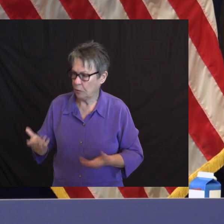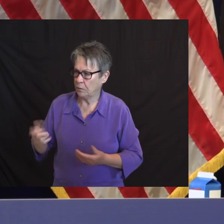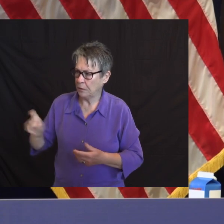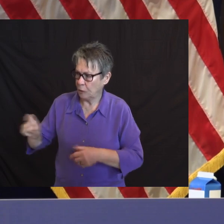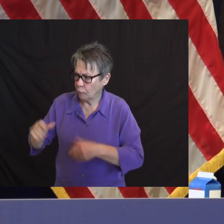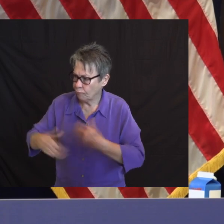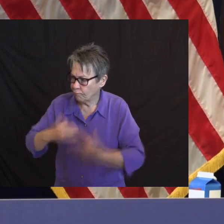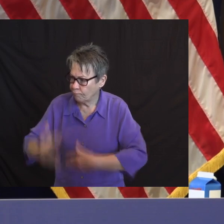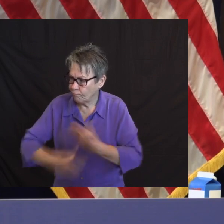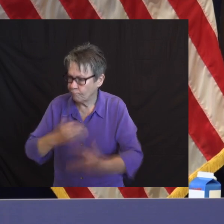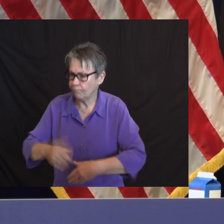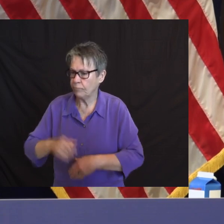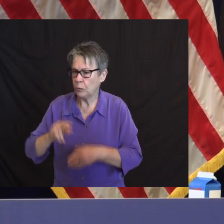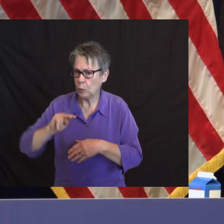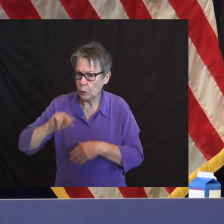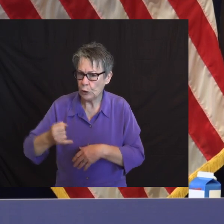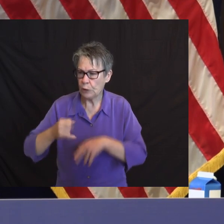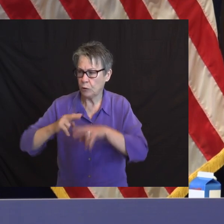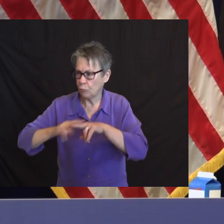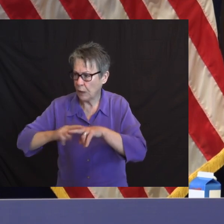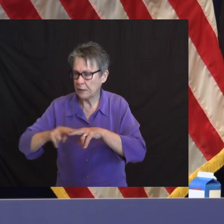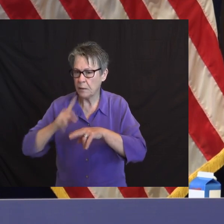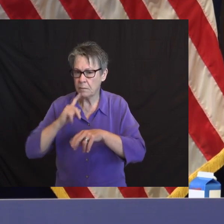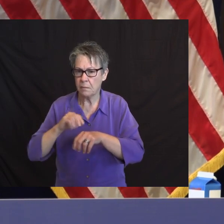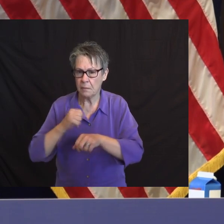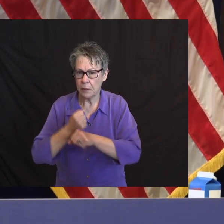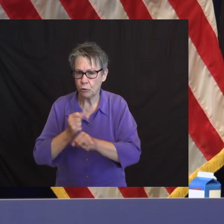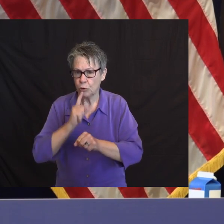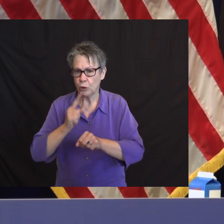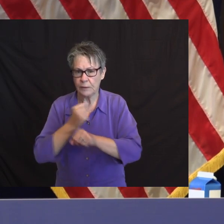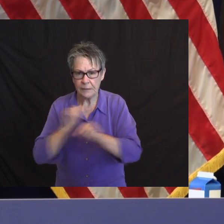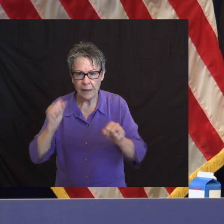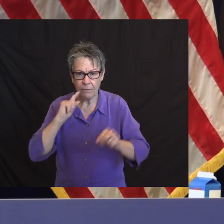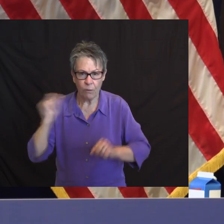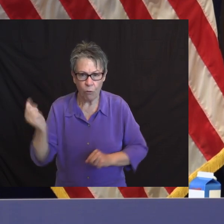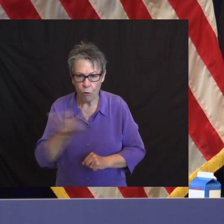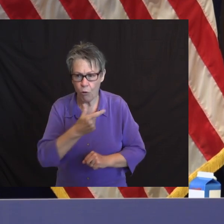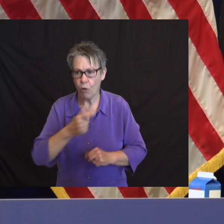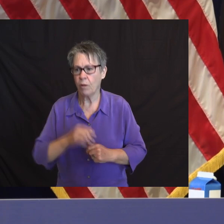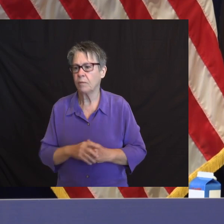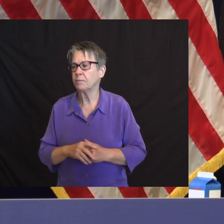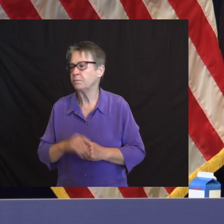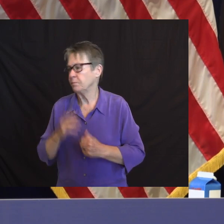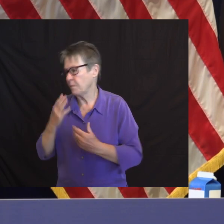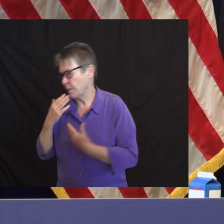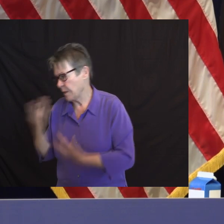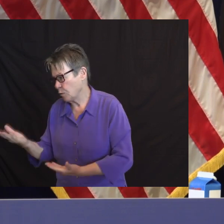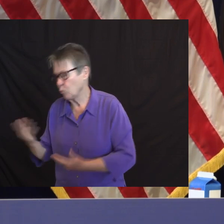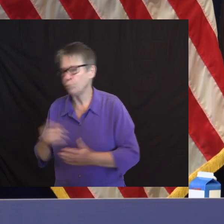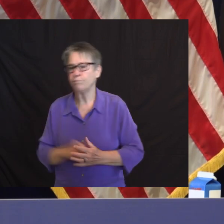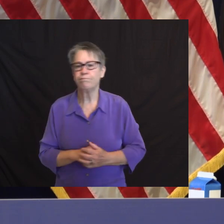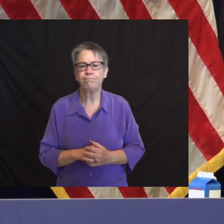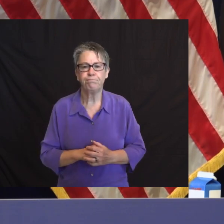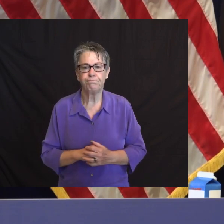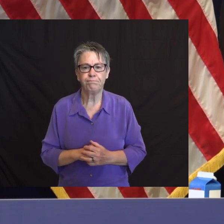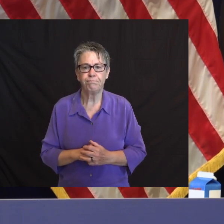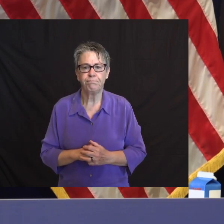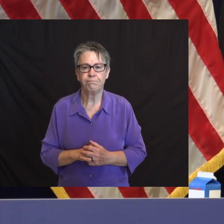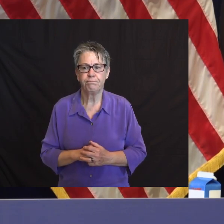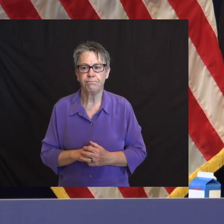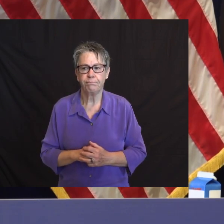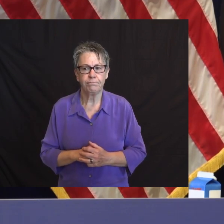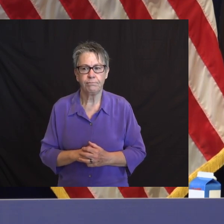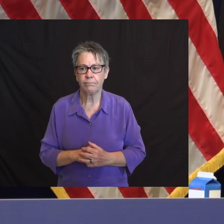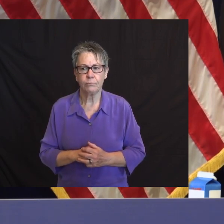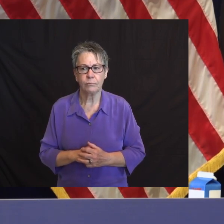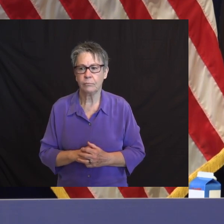safe, and we got to be good. And if we're both of those things, that's a huge, huge weapon in our economic development